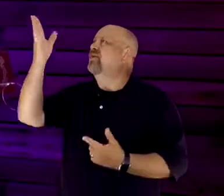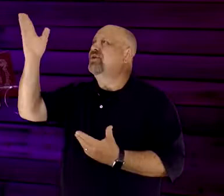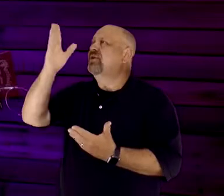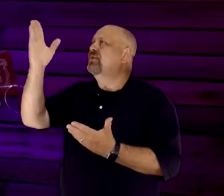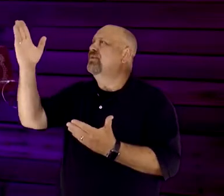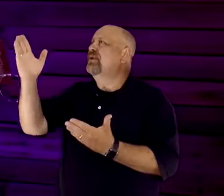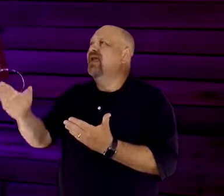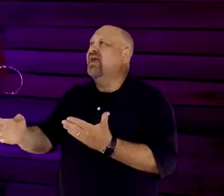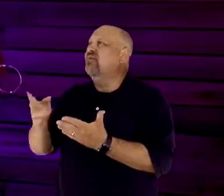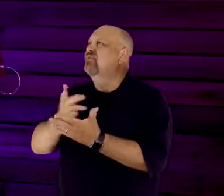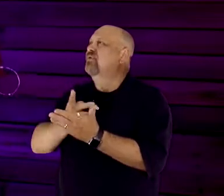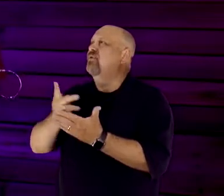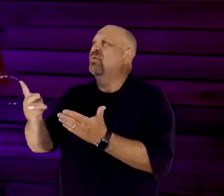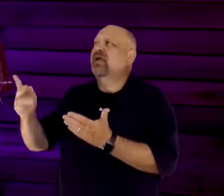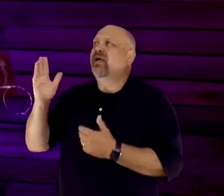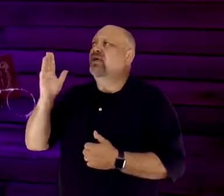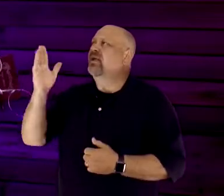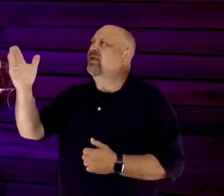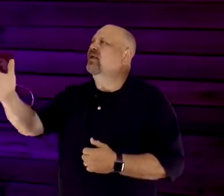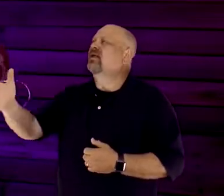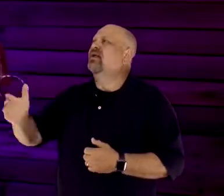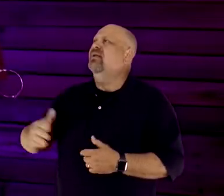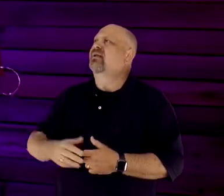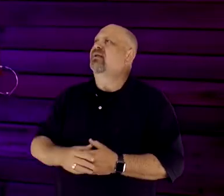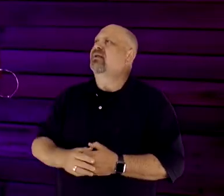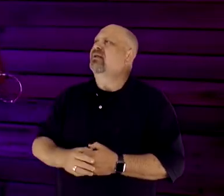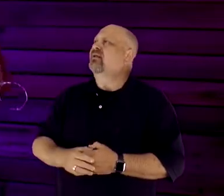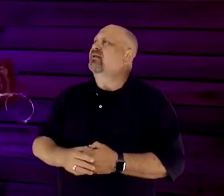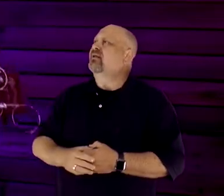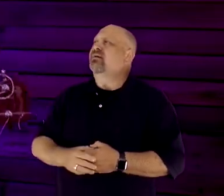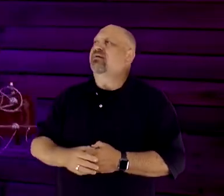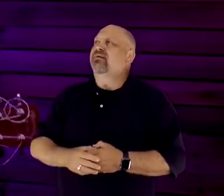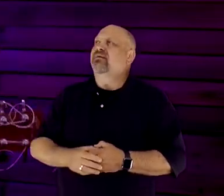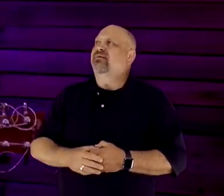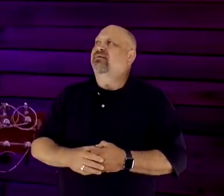My God, you never will.